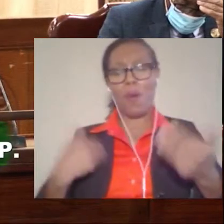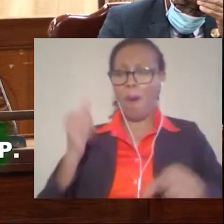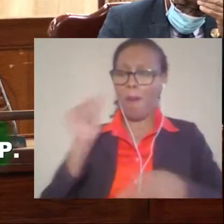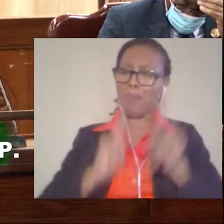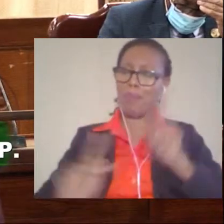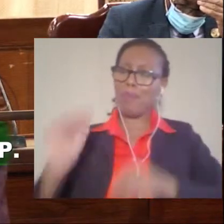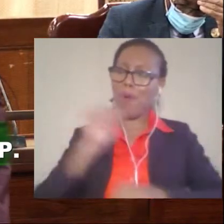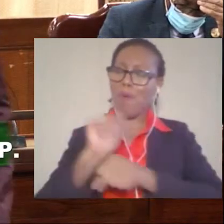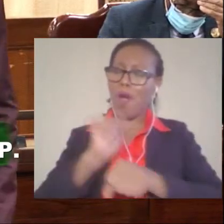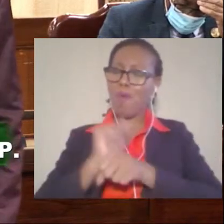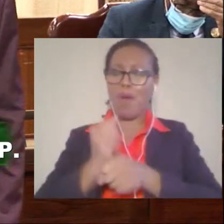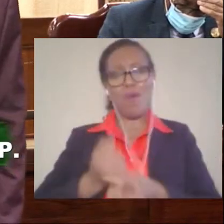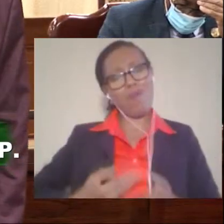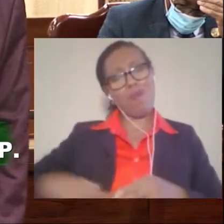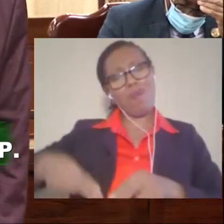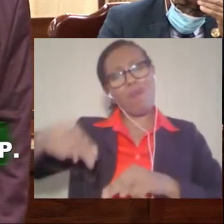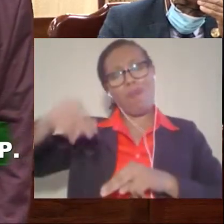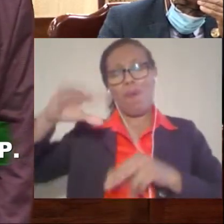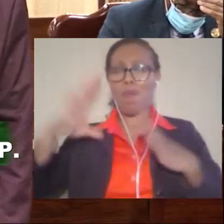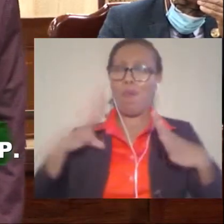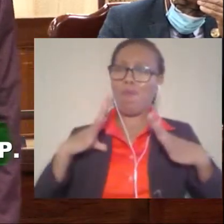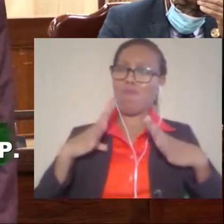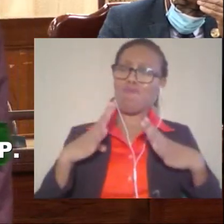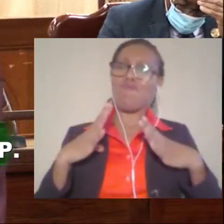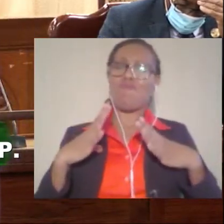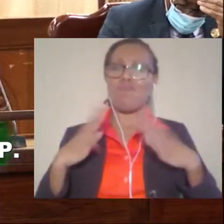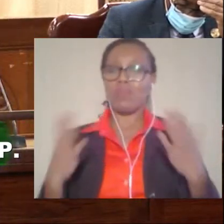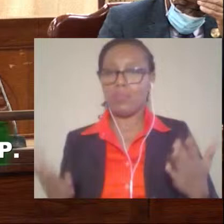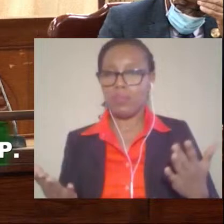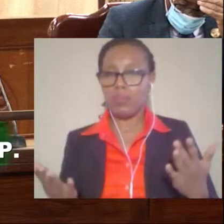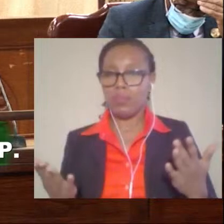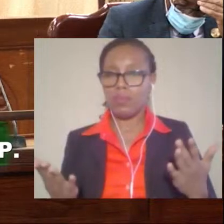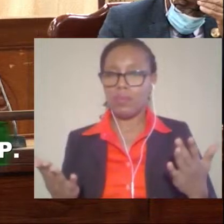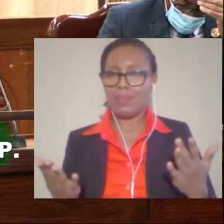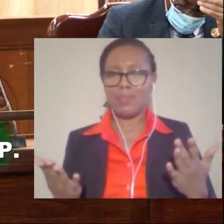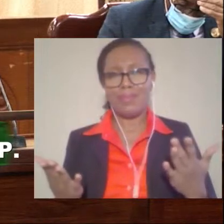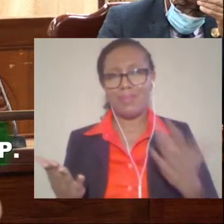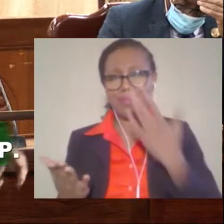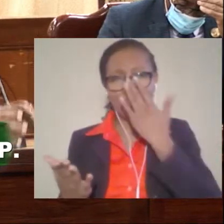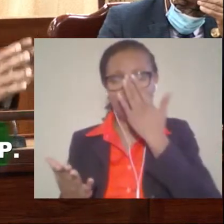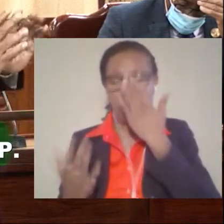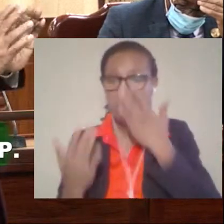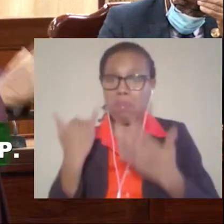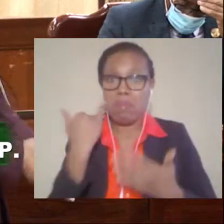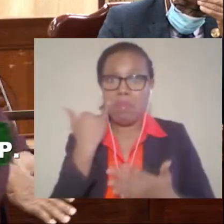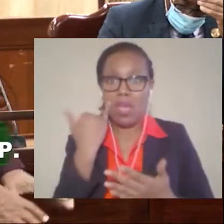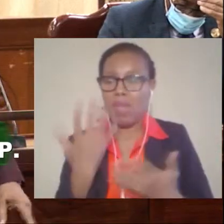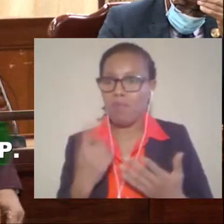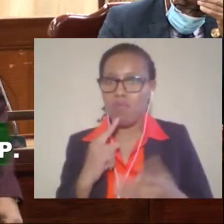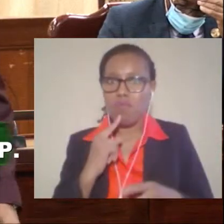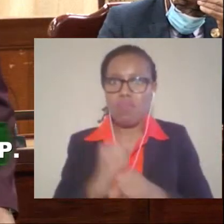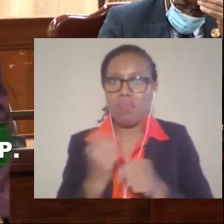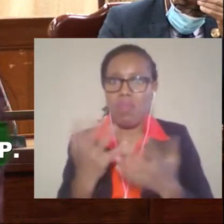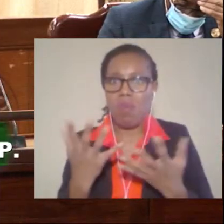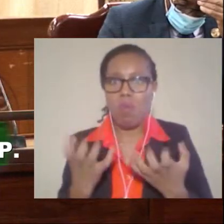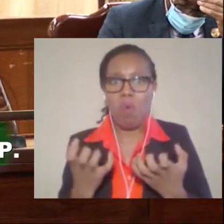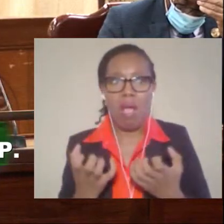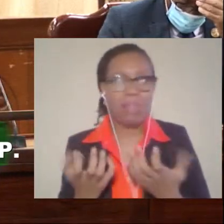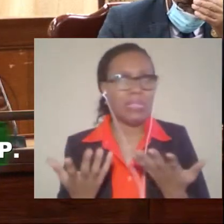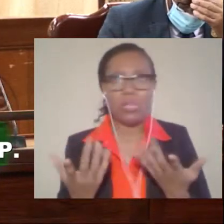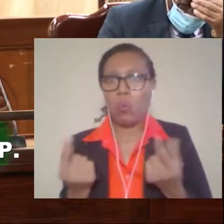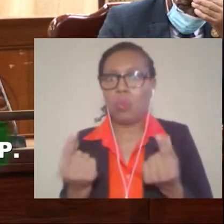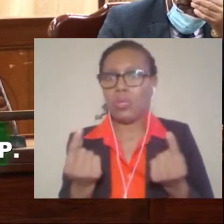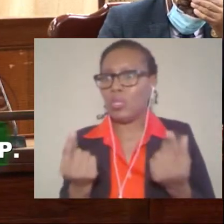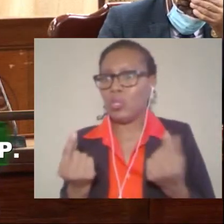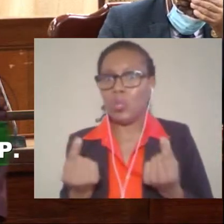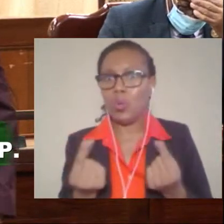I mean, when you're desperate, I suppose you will do any desperate thing, but you can't simply boast about getting people back to work. We've got to